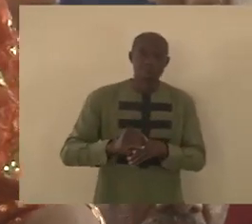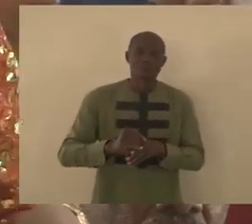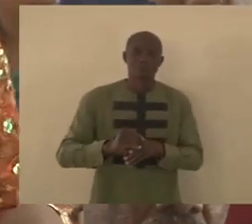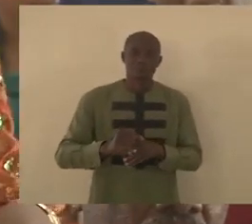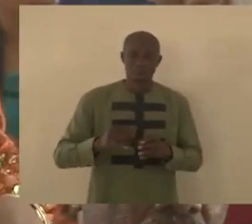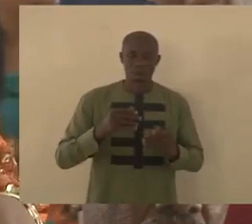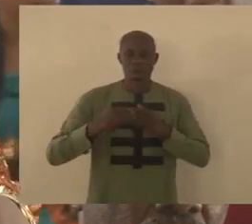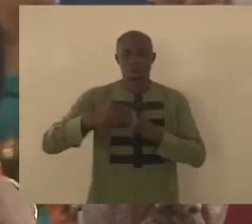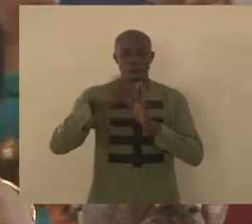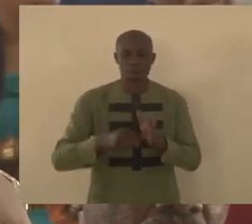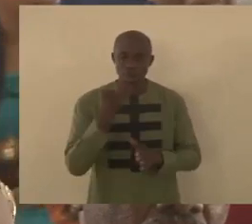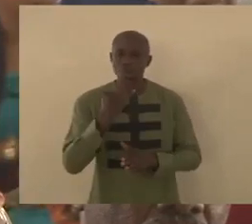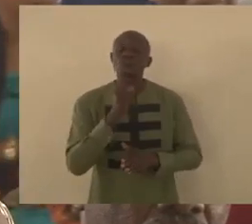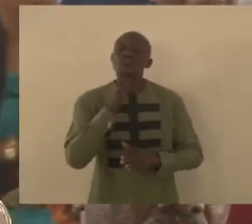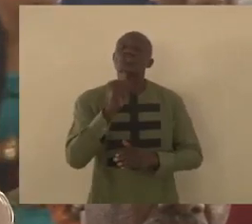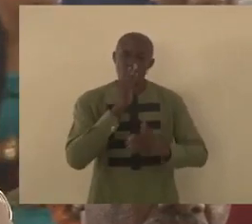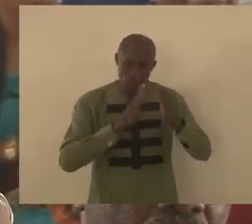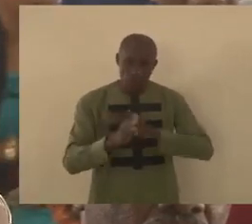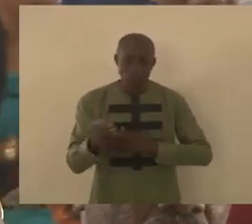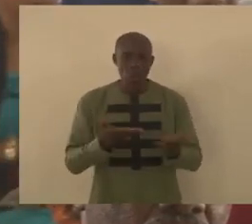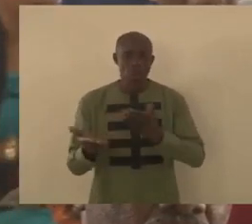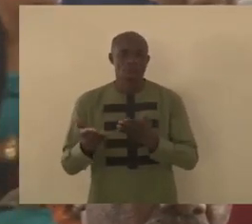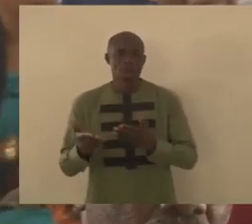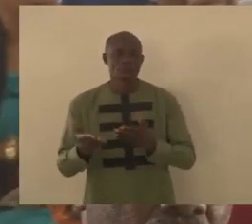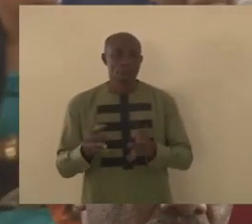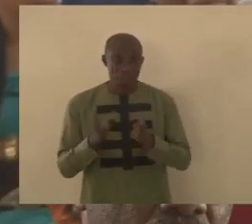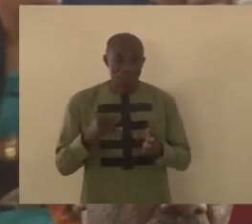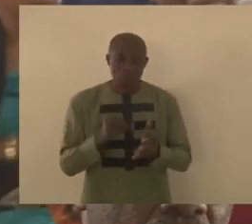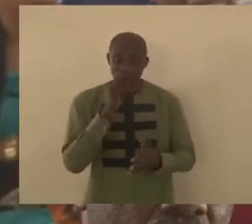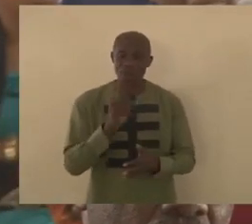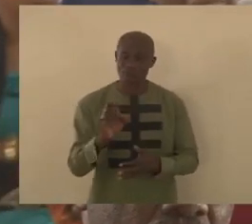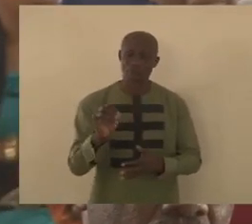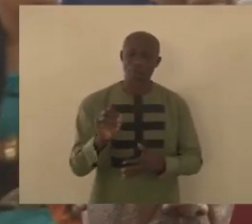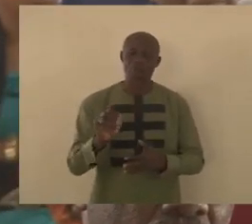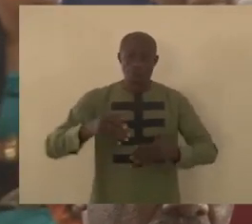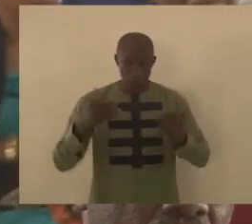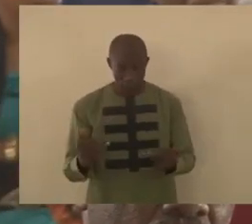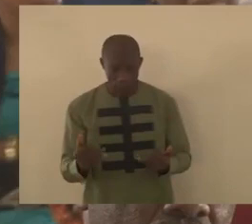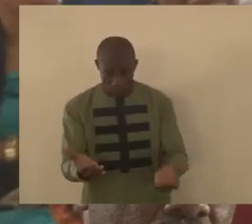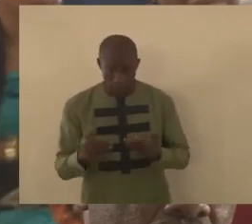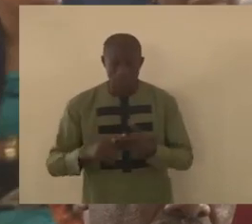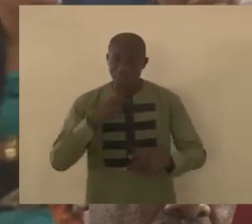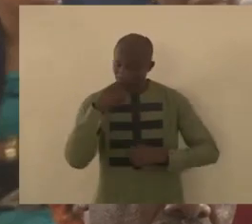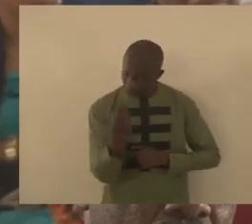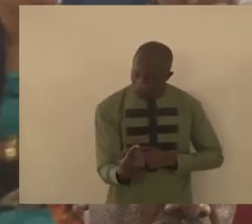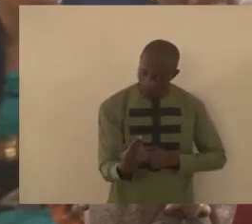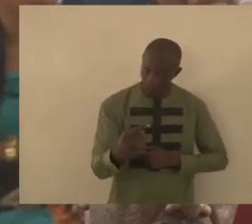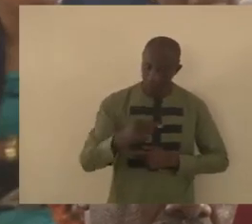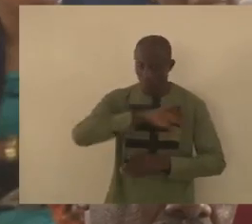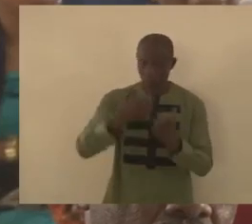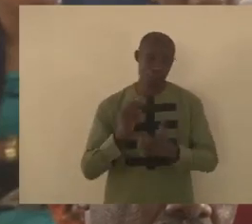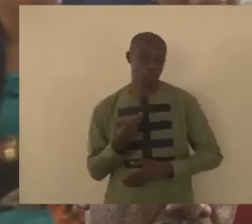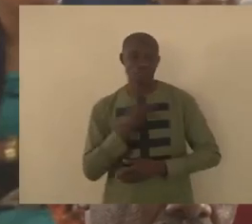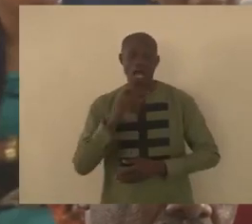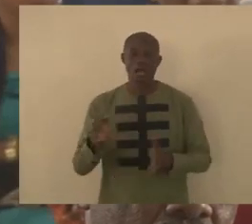leadership is not humble service. Because if it were, everything will turn around. Now, I want to say that we are all